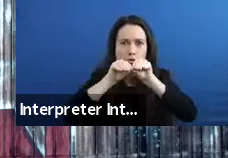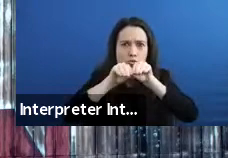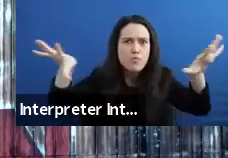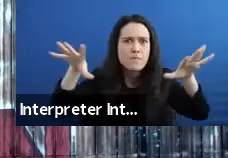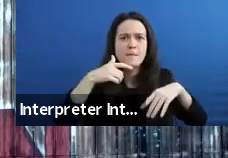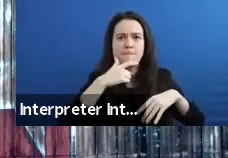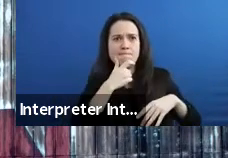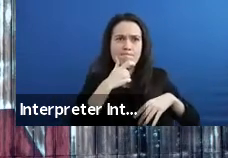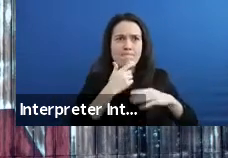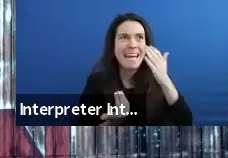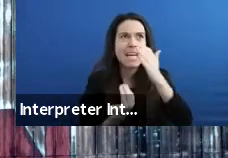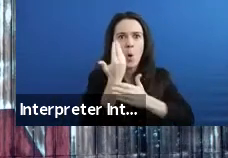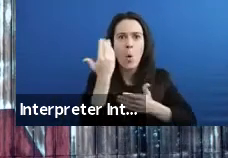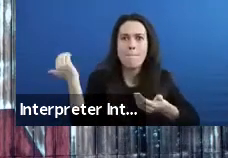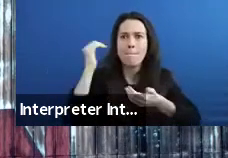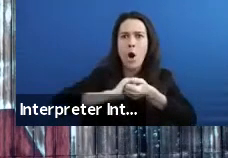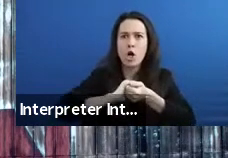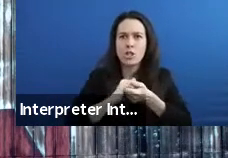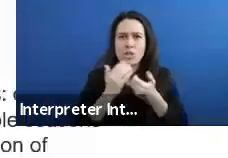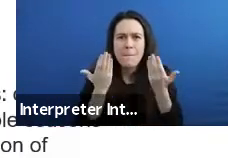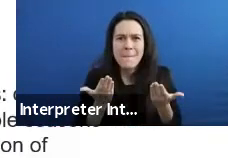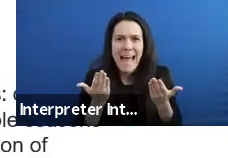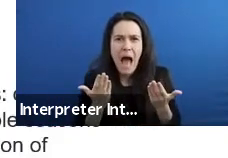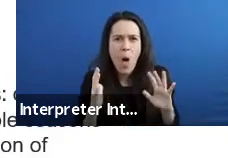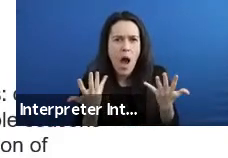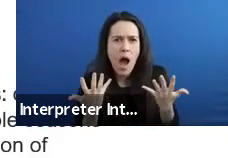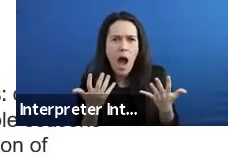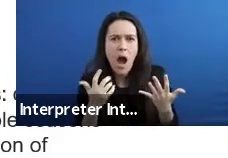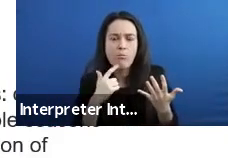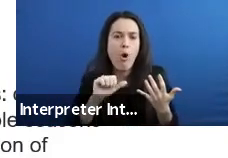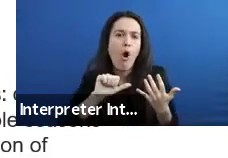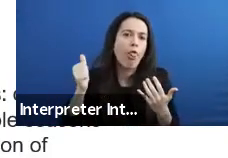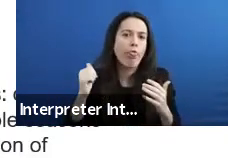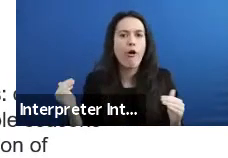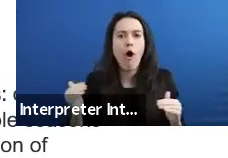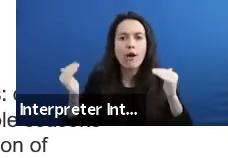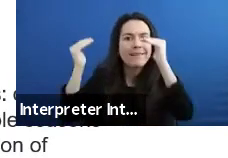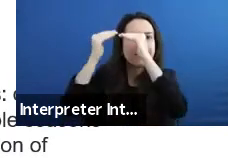new partnerships with other types of organizations like streaming.